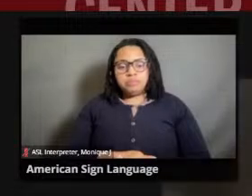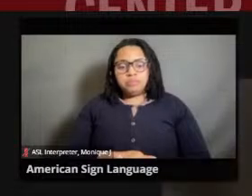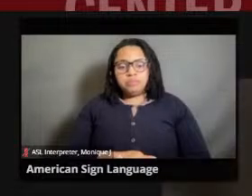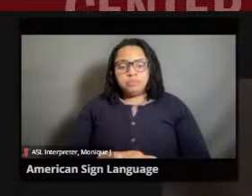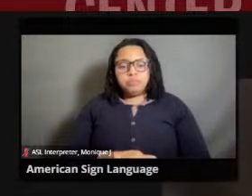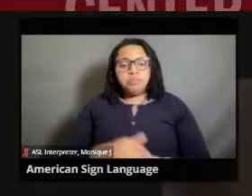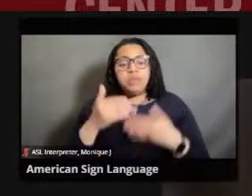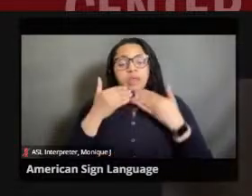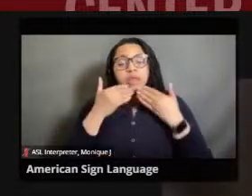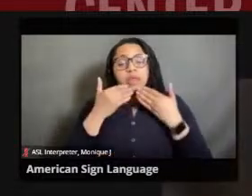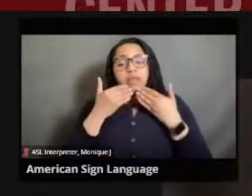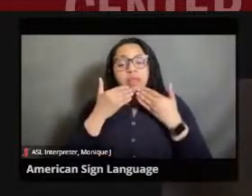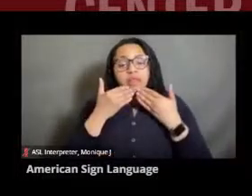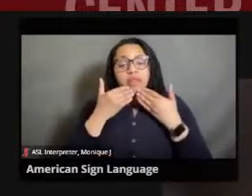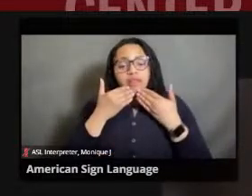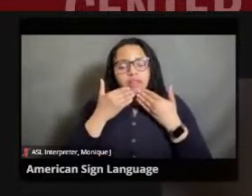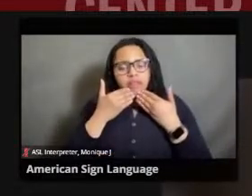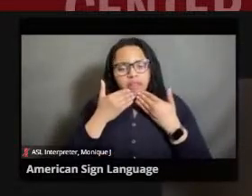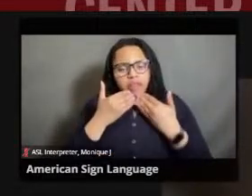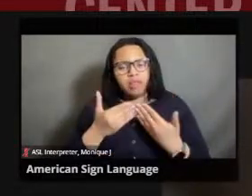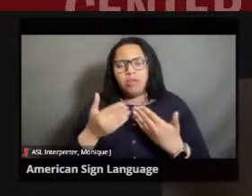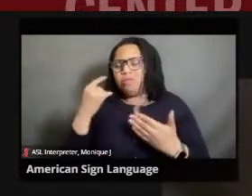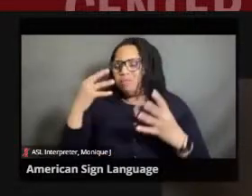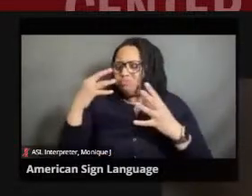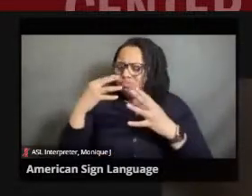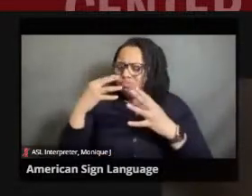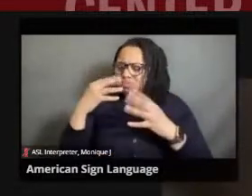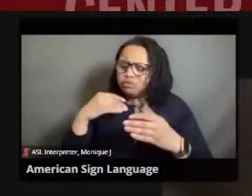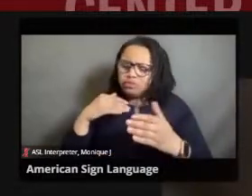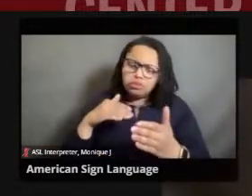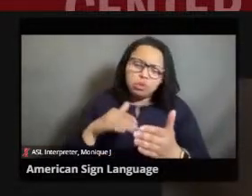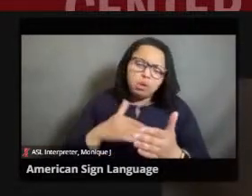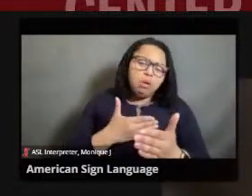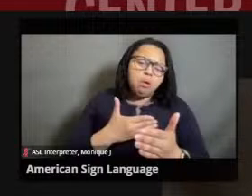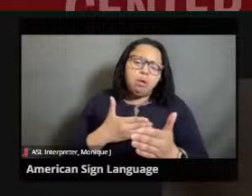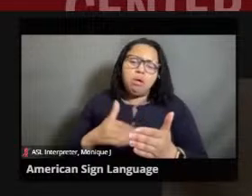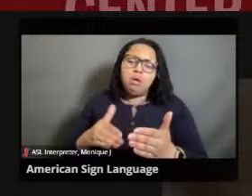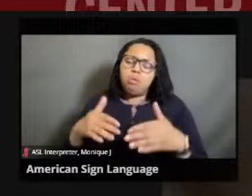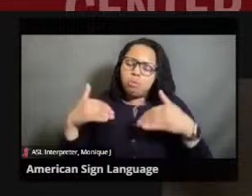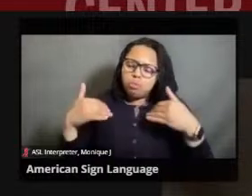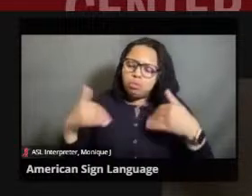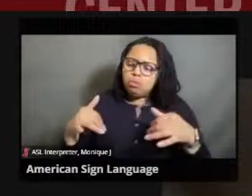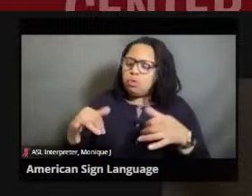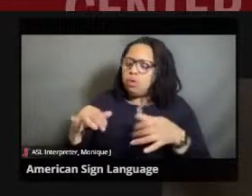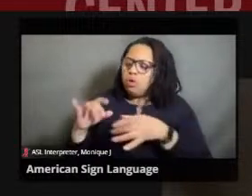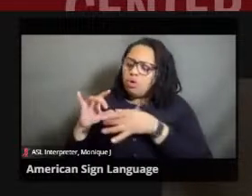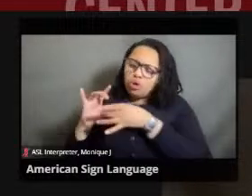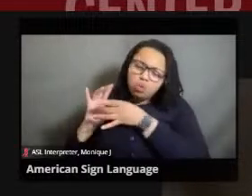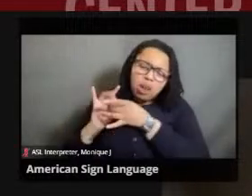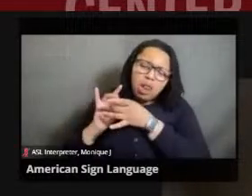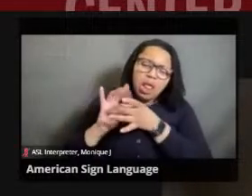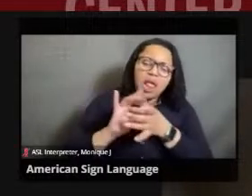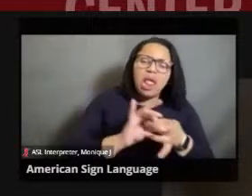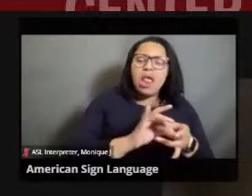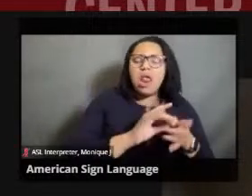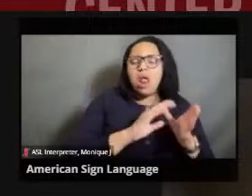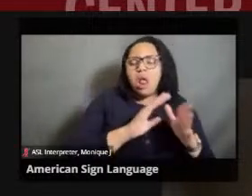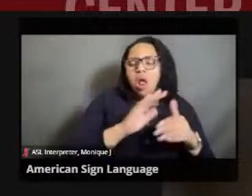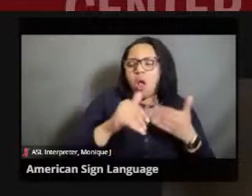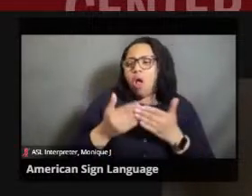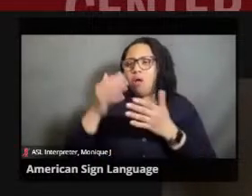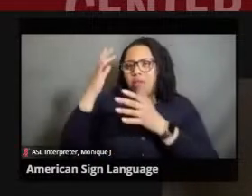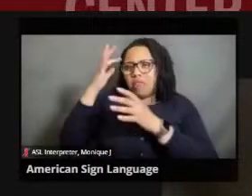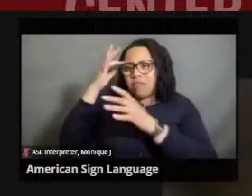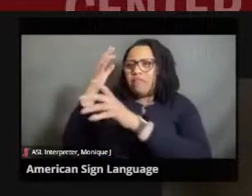fire. Thank you, Anu, for that beautiful song, and tying in all of these faith traditions into this holy